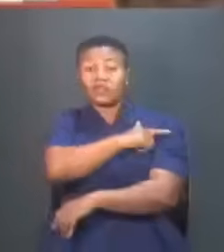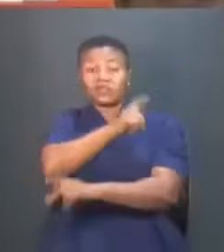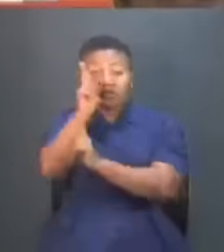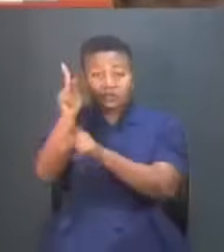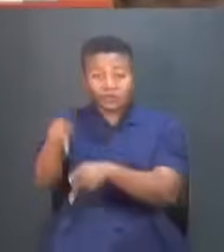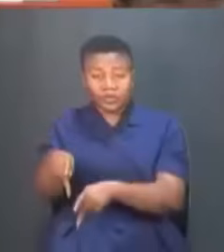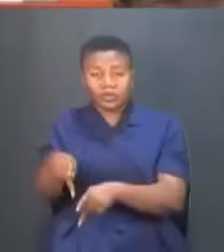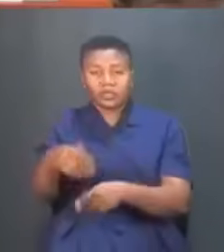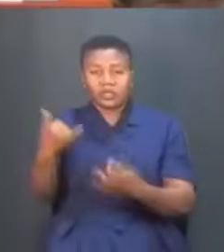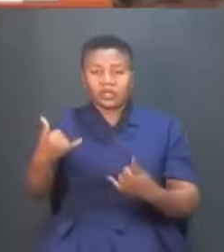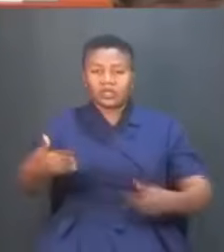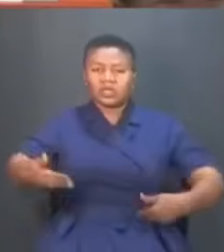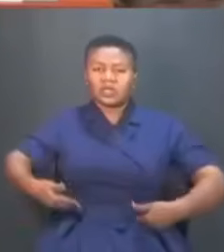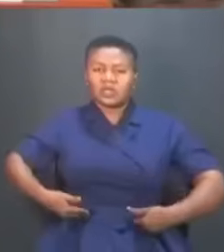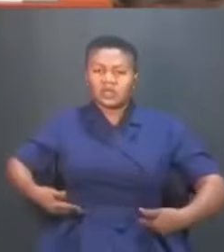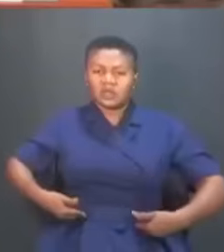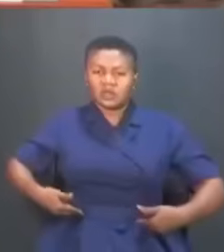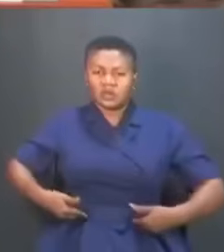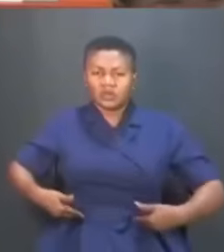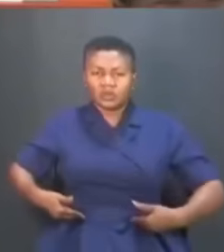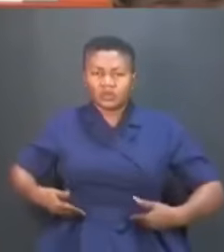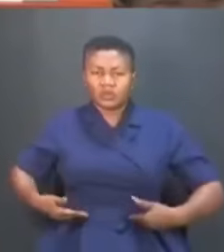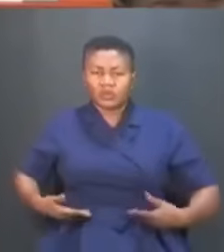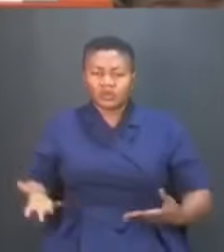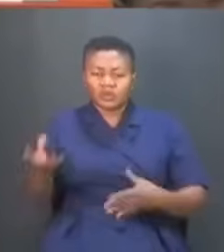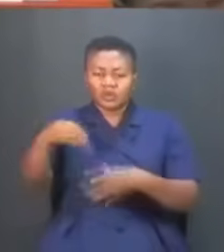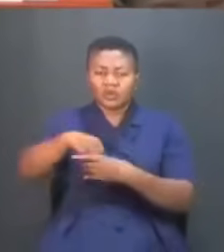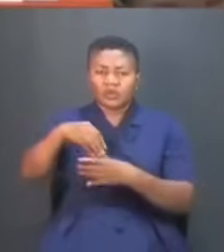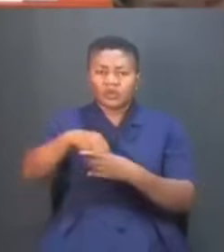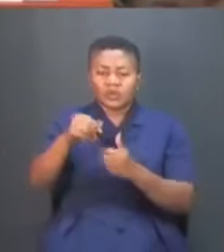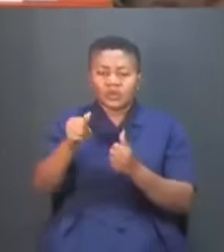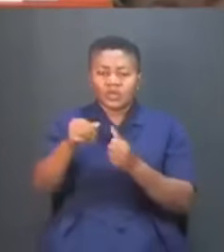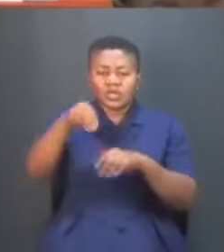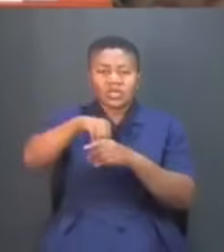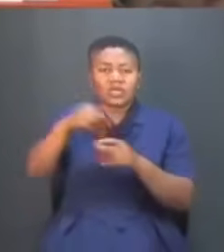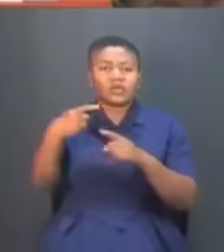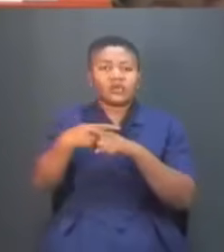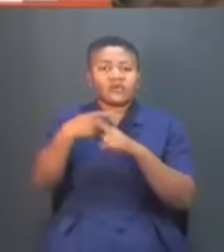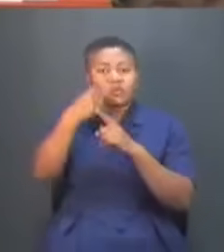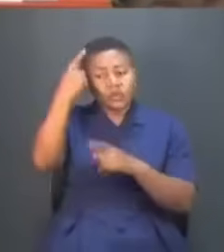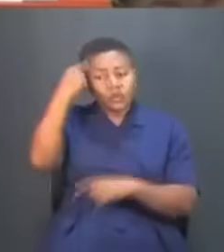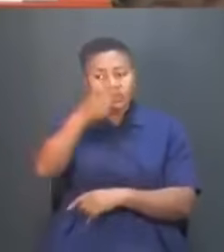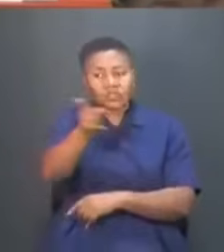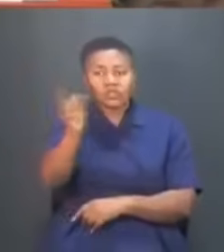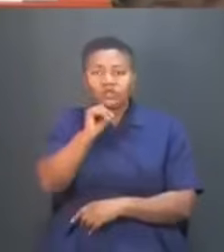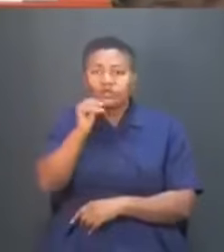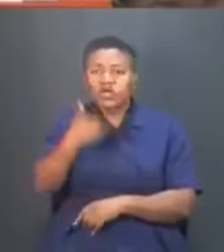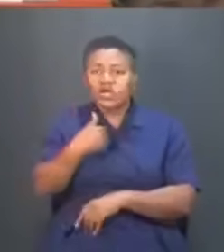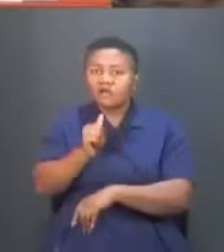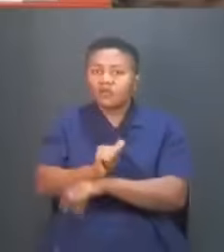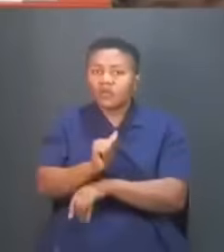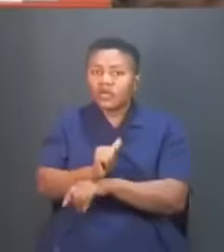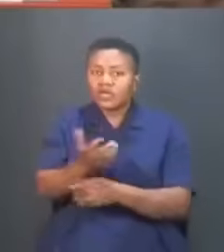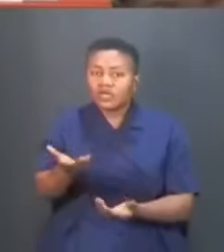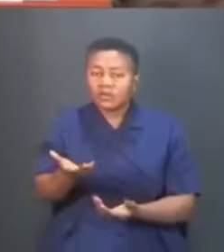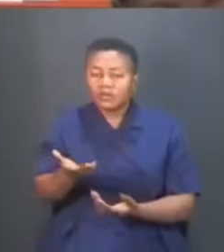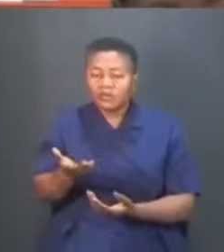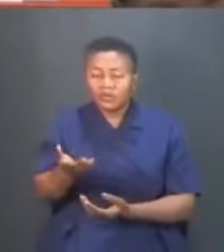youth are engaged perhaps in the conflict because they have no work to do. So, Mr. Minister or